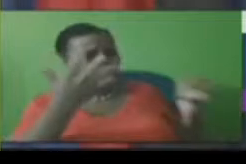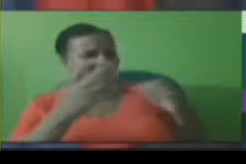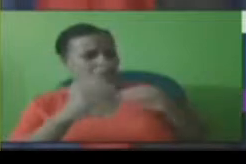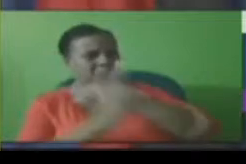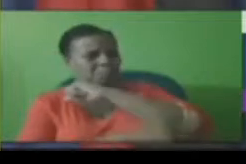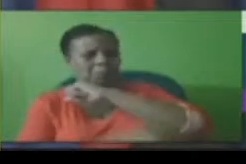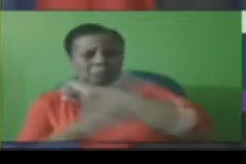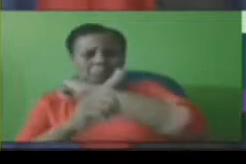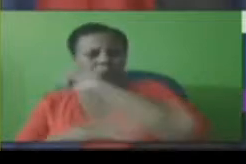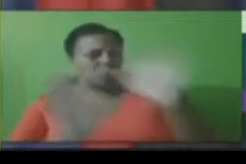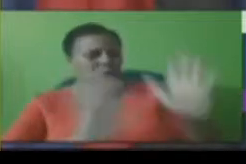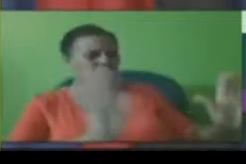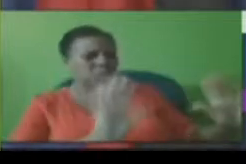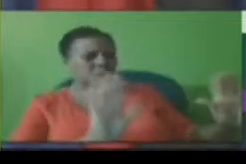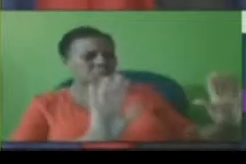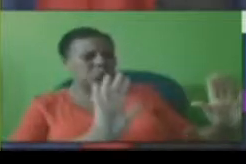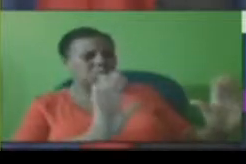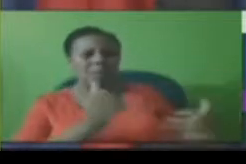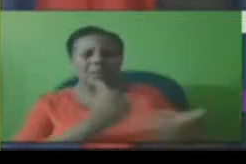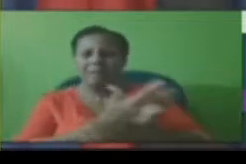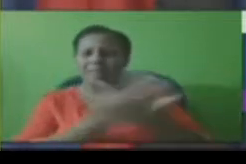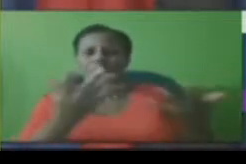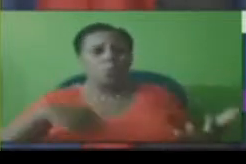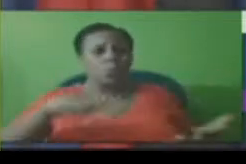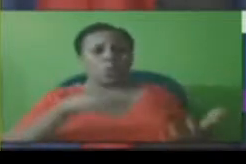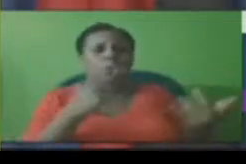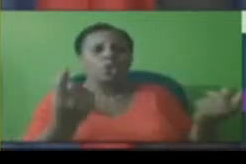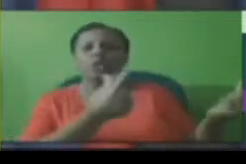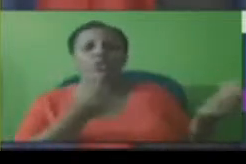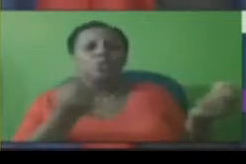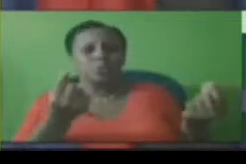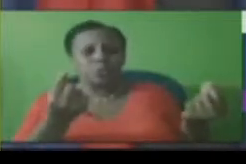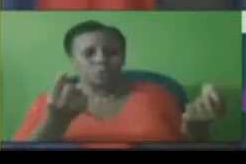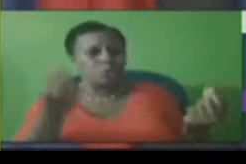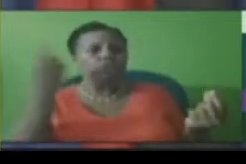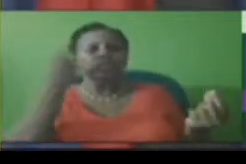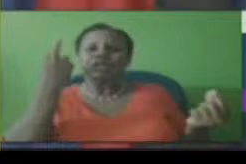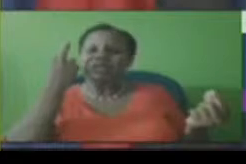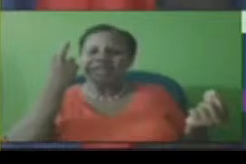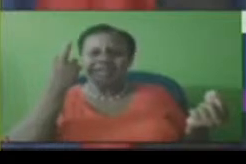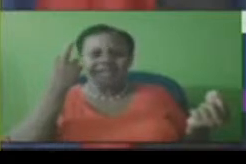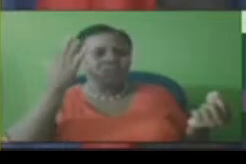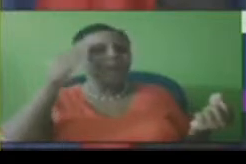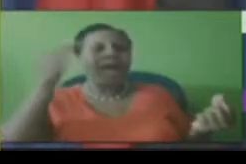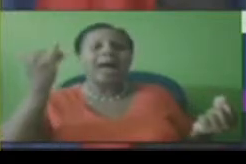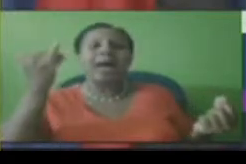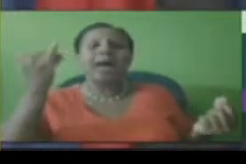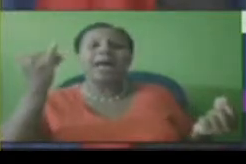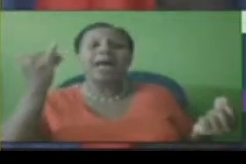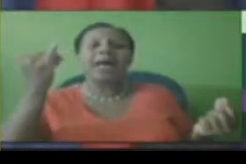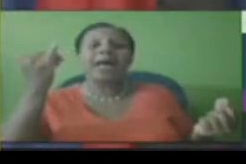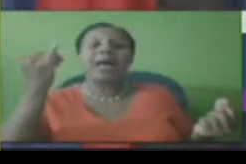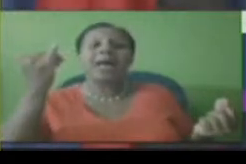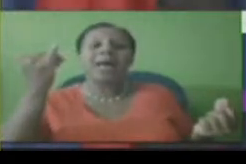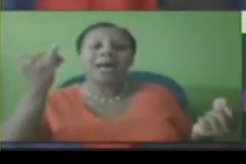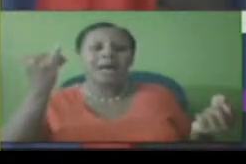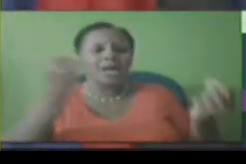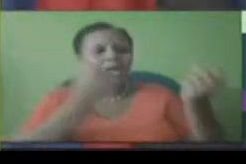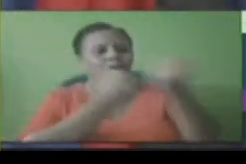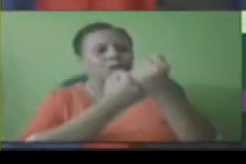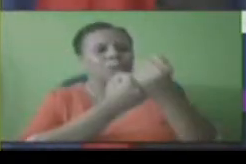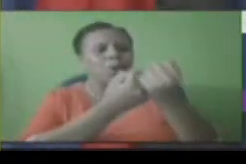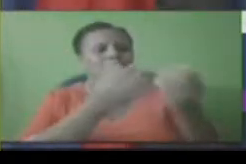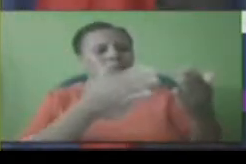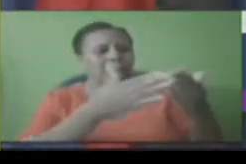the singular purpose, is the public interest. Yes? Kelly